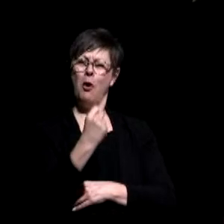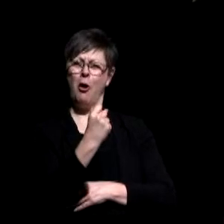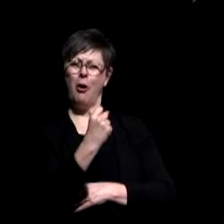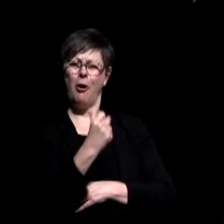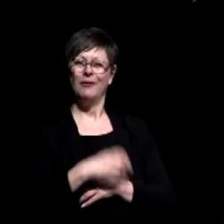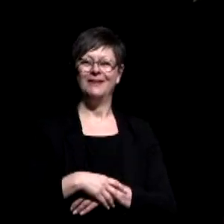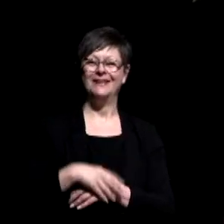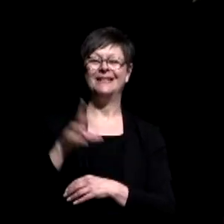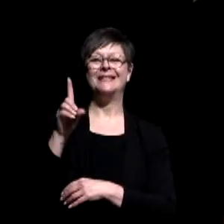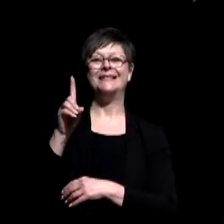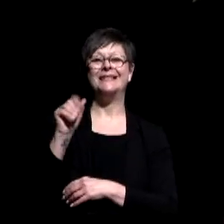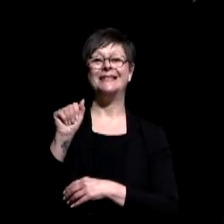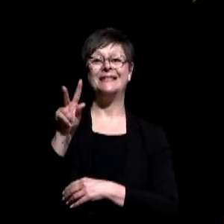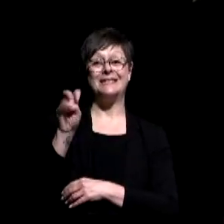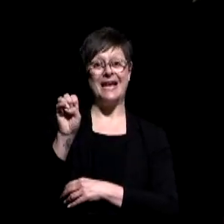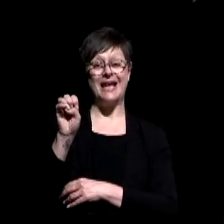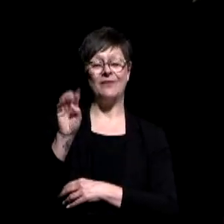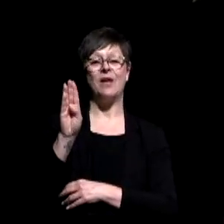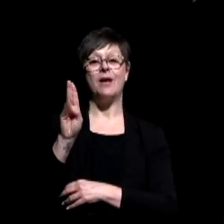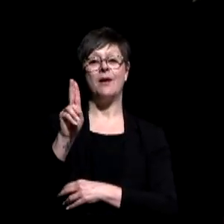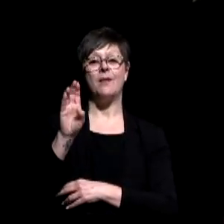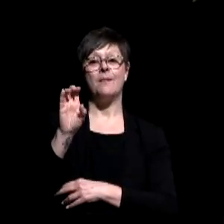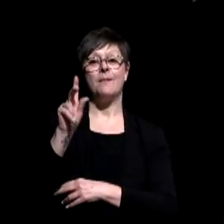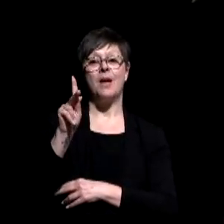Dave Buckingham.